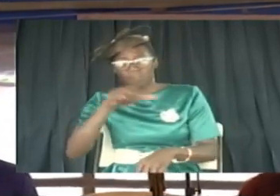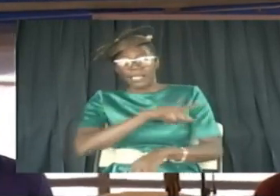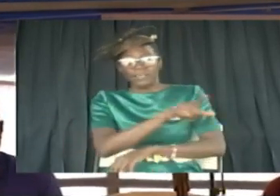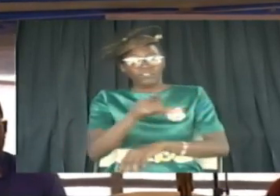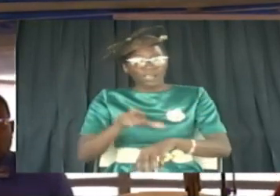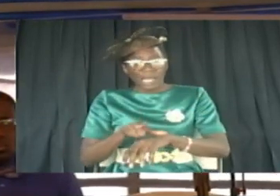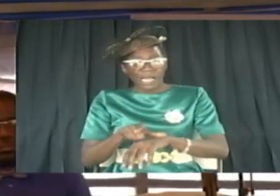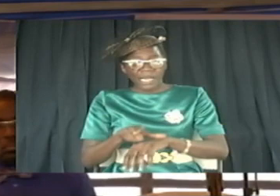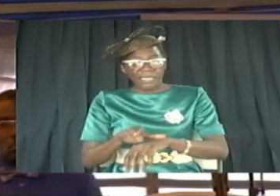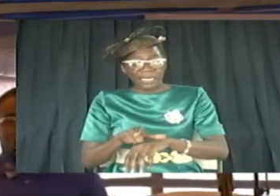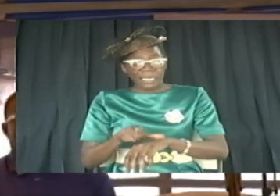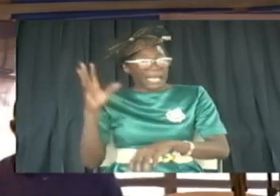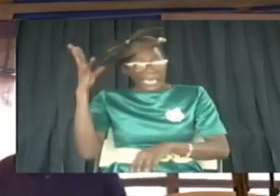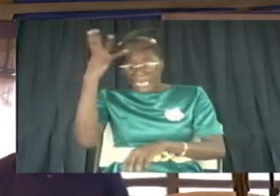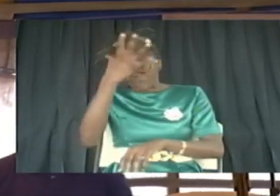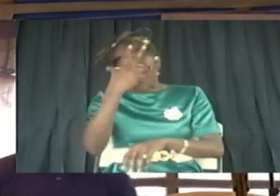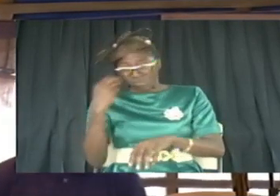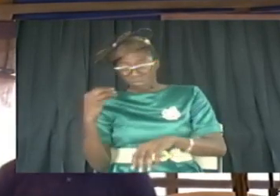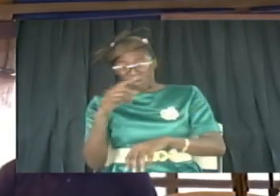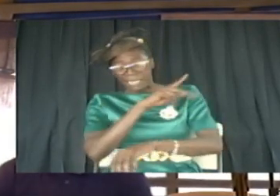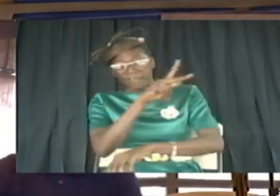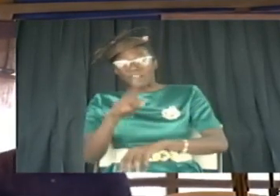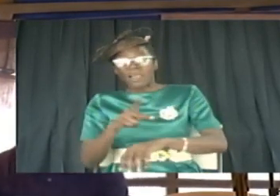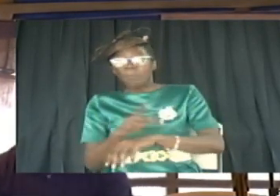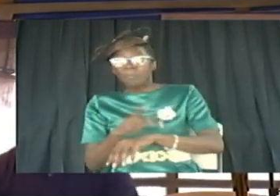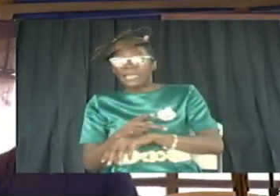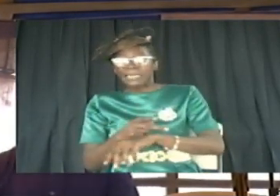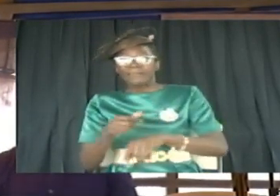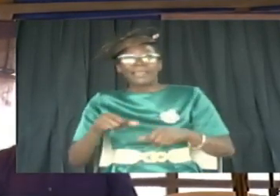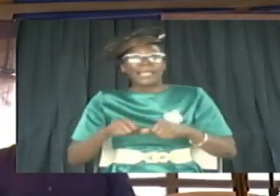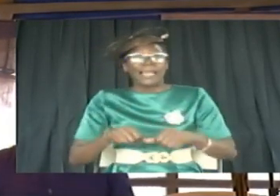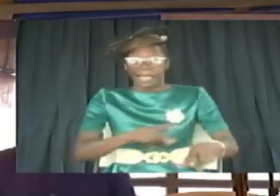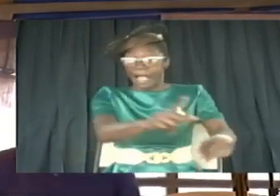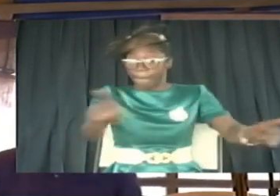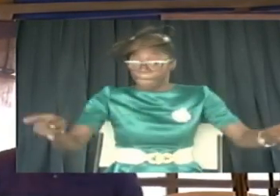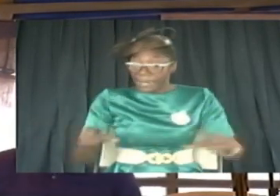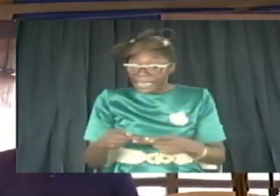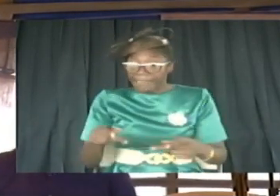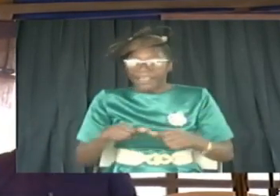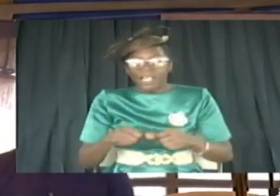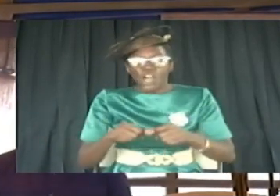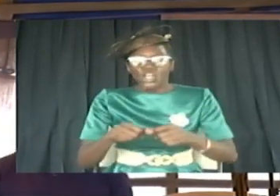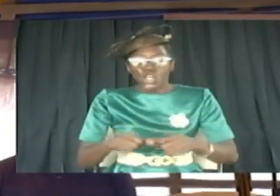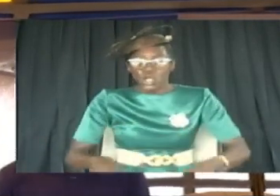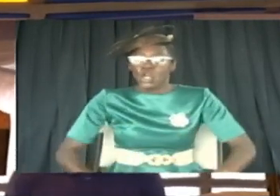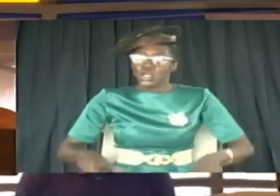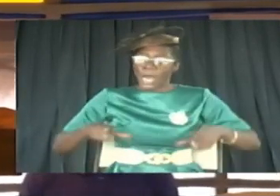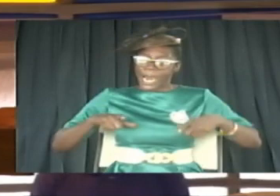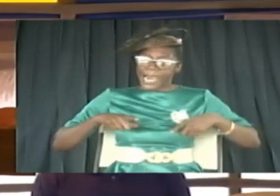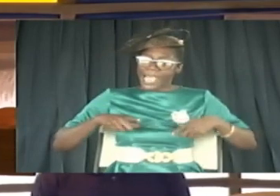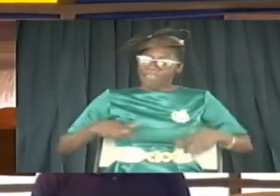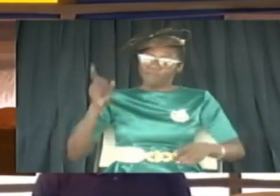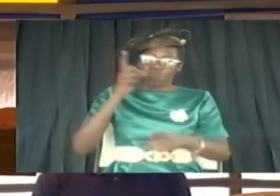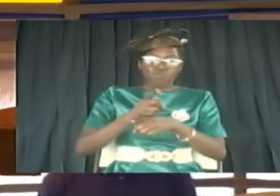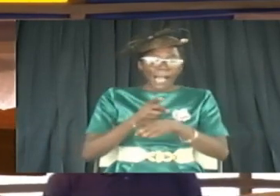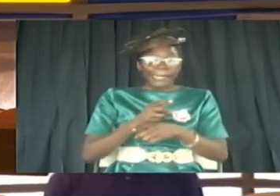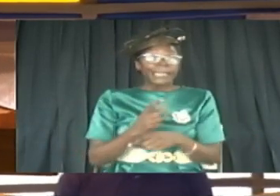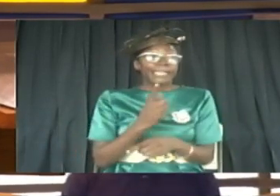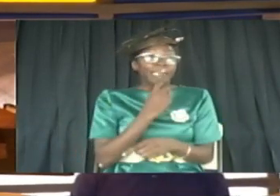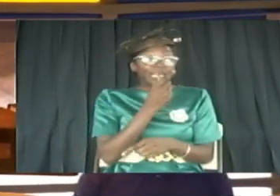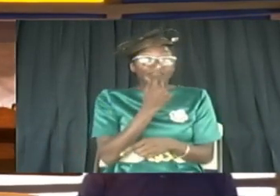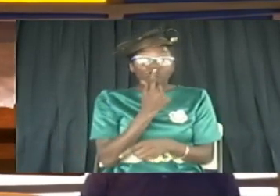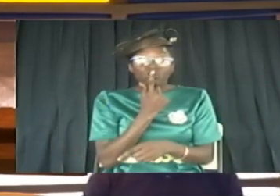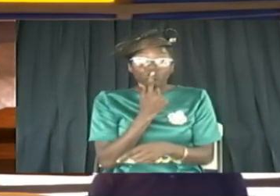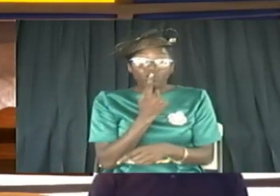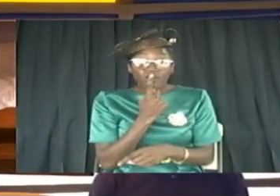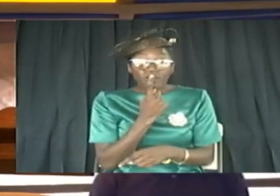in a strange place, but he continues to live right. He's in a secret place where nobody can see him and know. Nobody in Israel